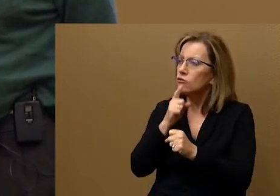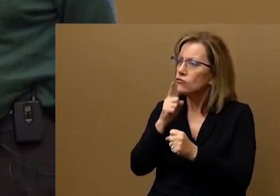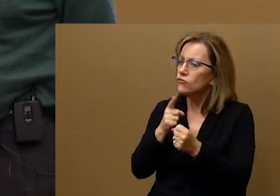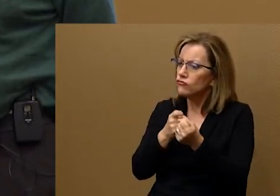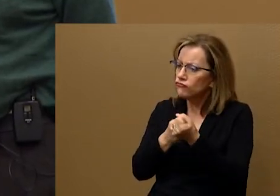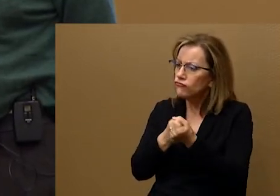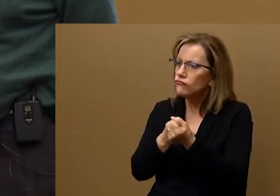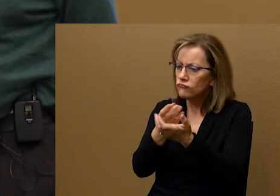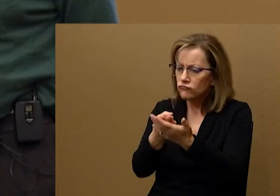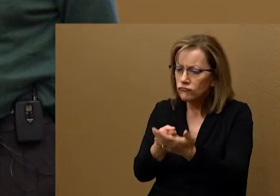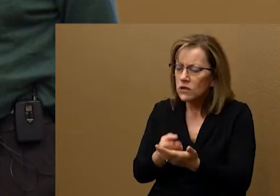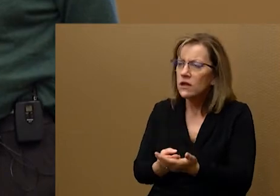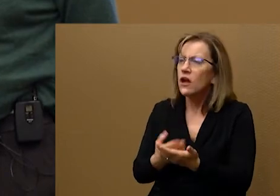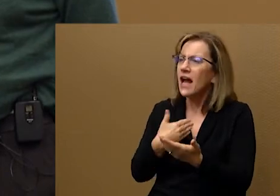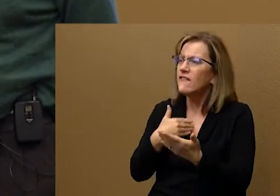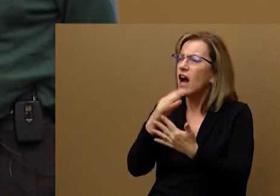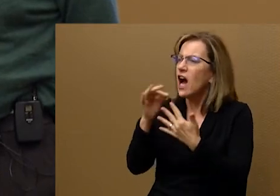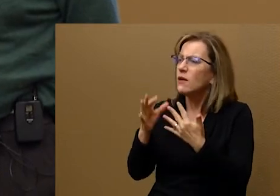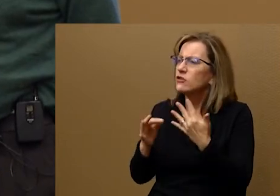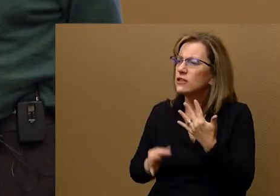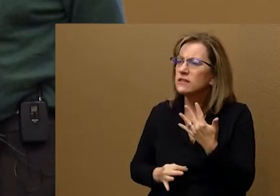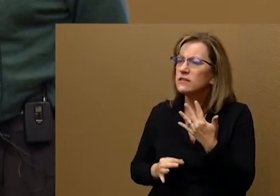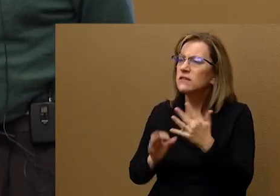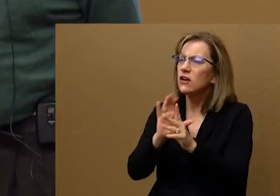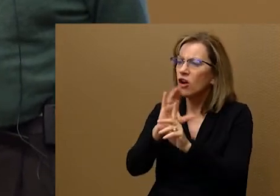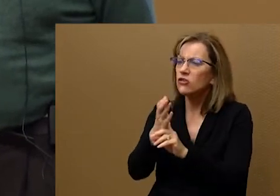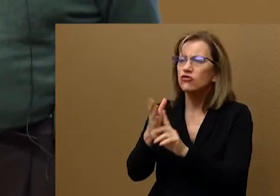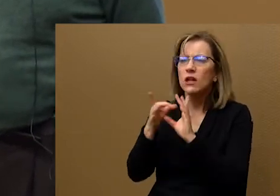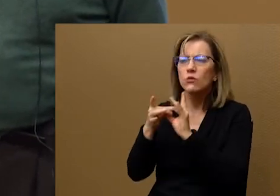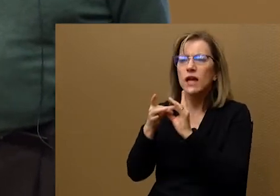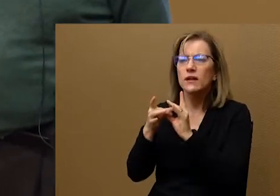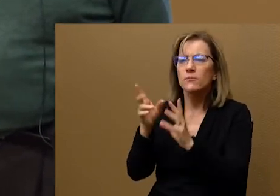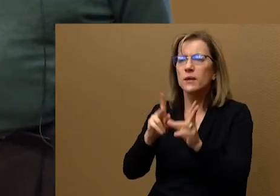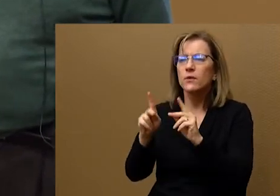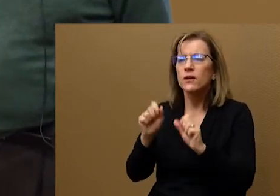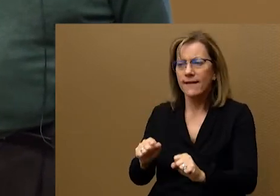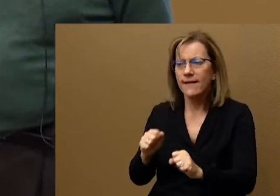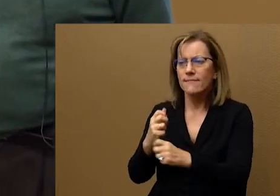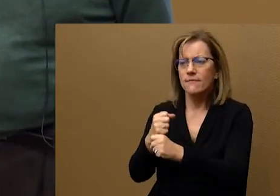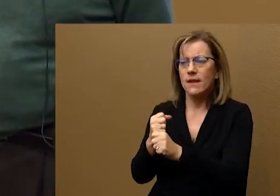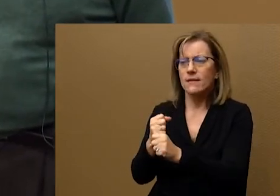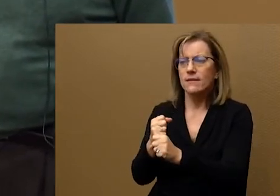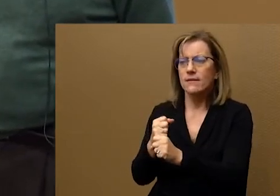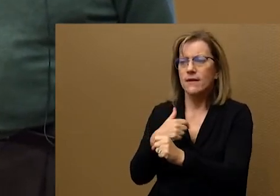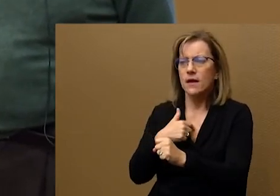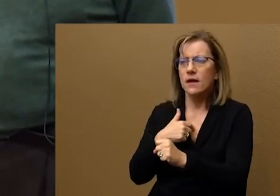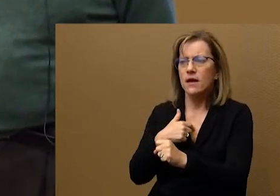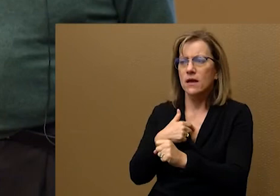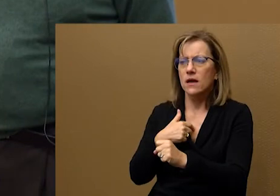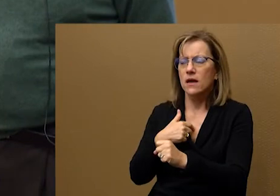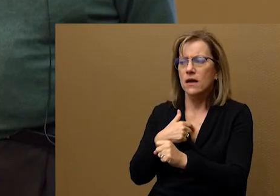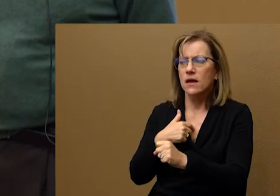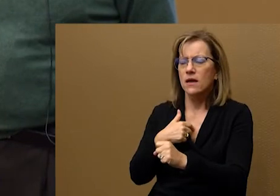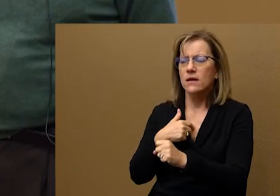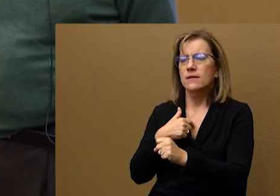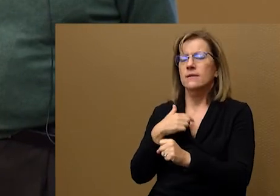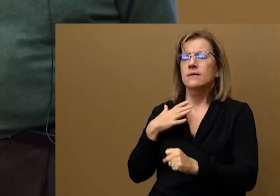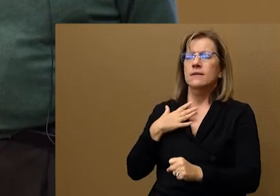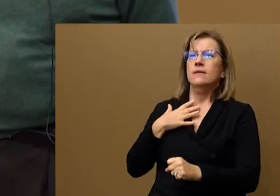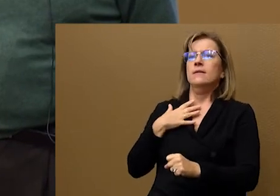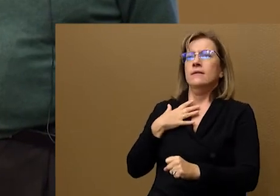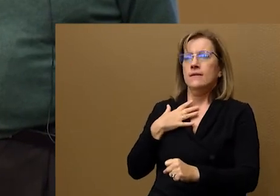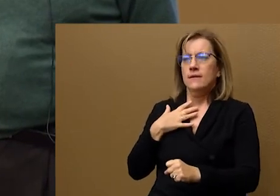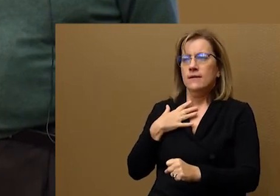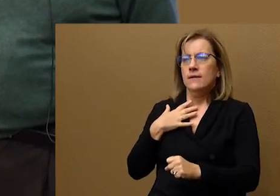legitimize that there are cultural options and cultural choices that people are able to make, and I kind of came